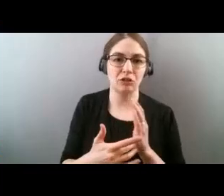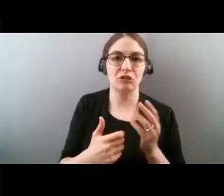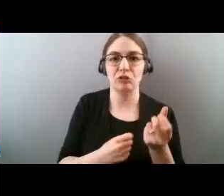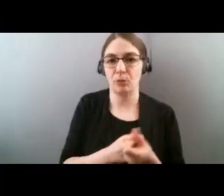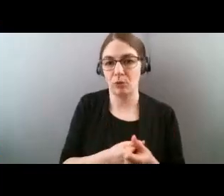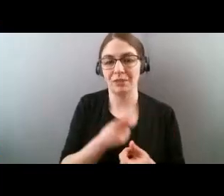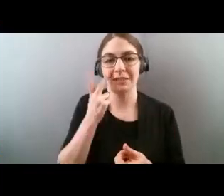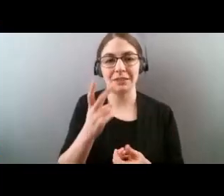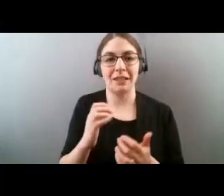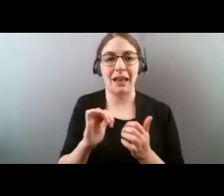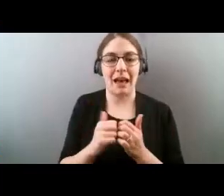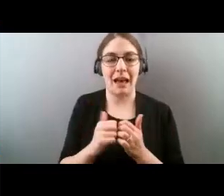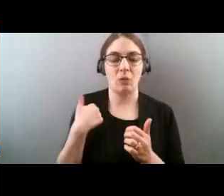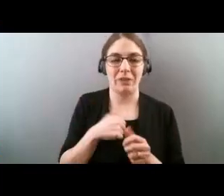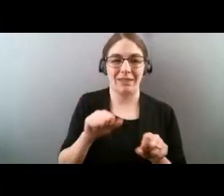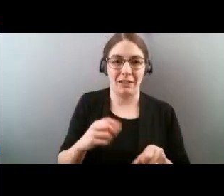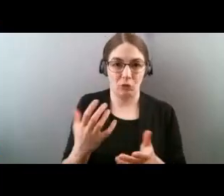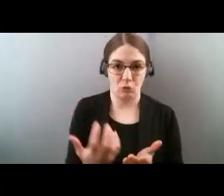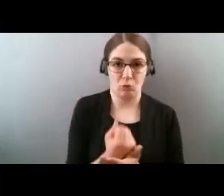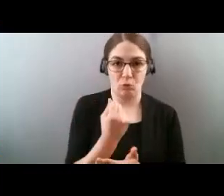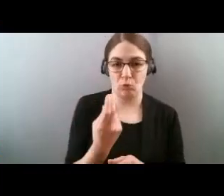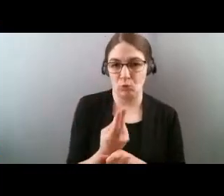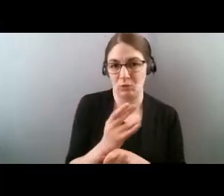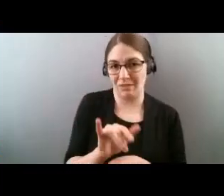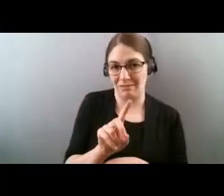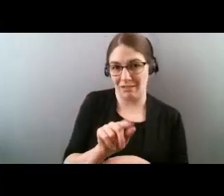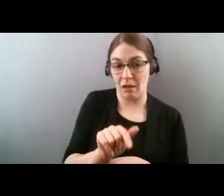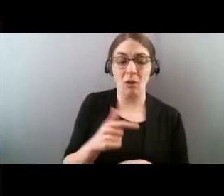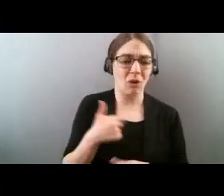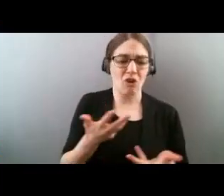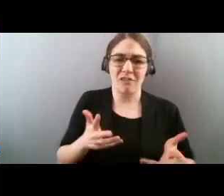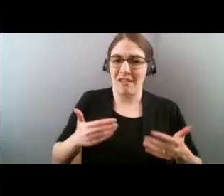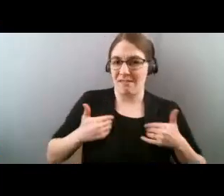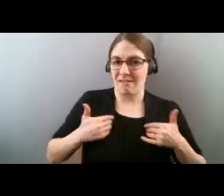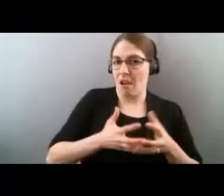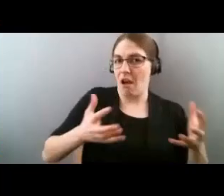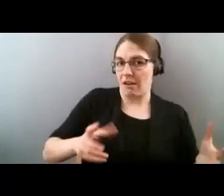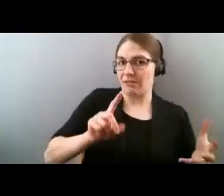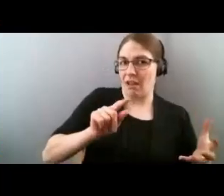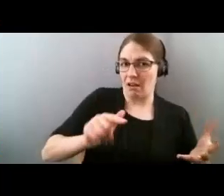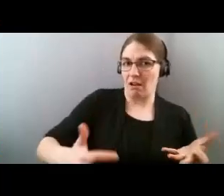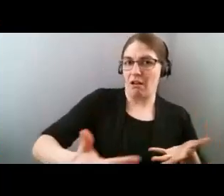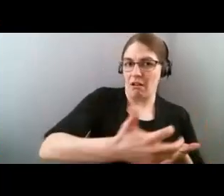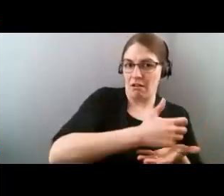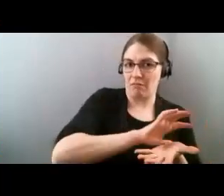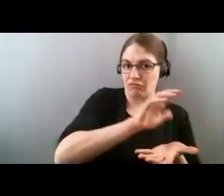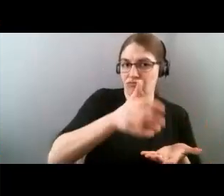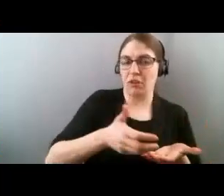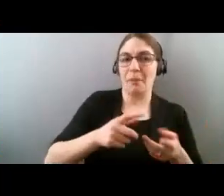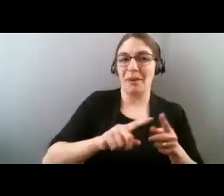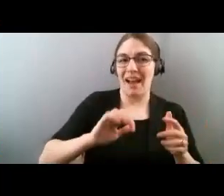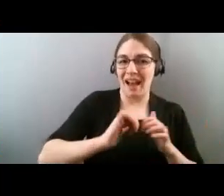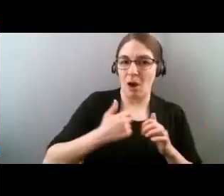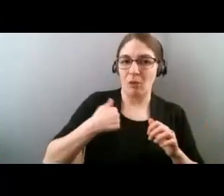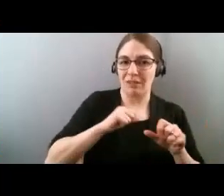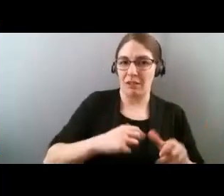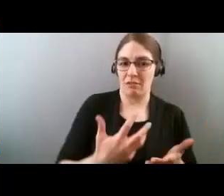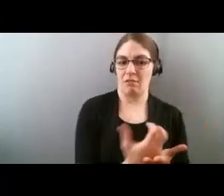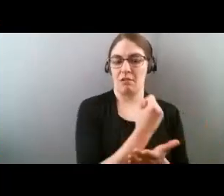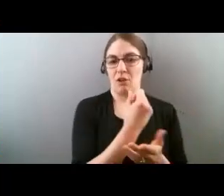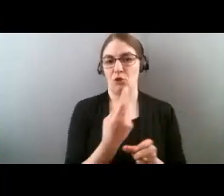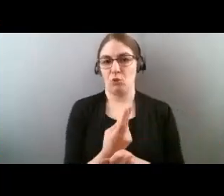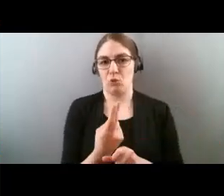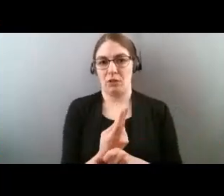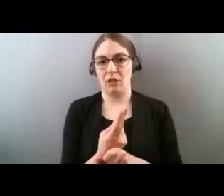leverage the data. We already have lots of data, but how can we leverage that into tools that are actually useful, that don't just tell us the story